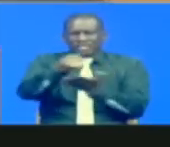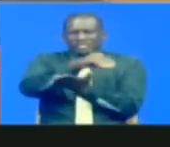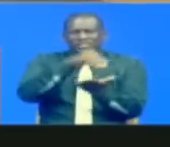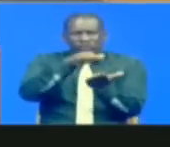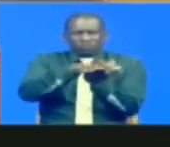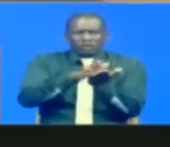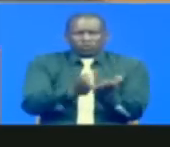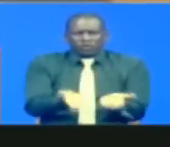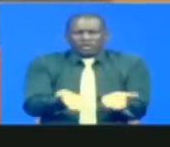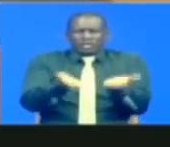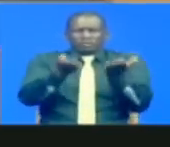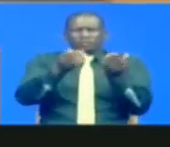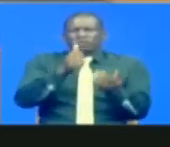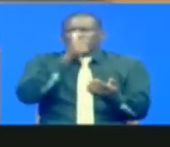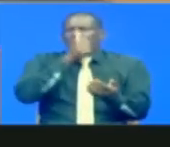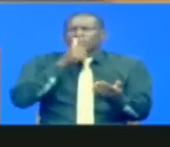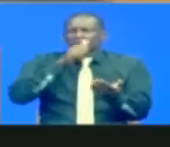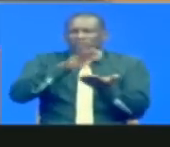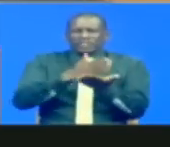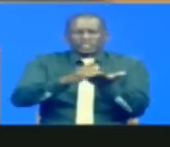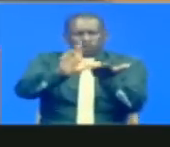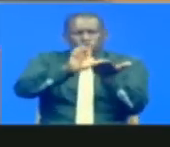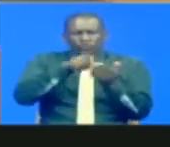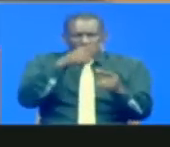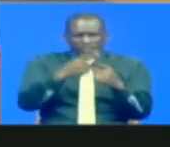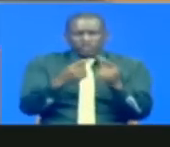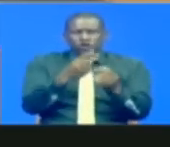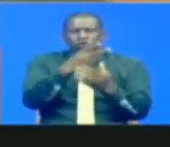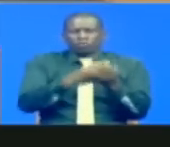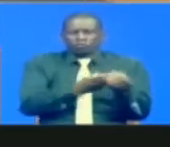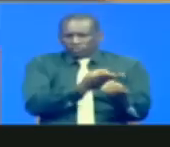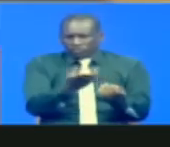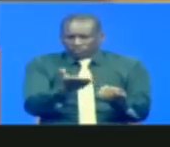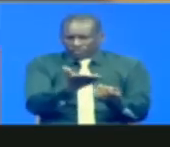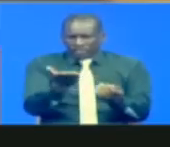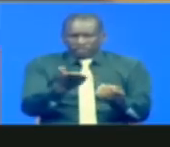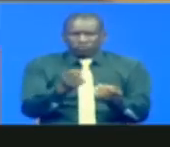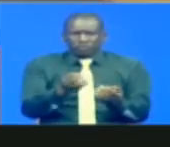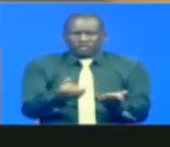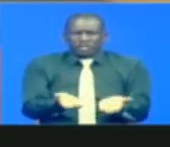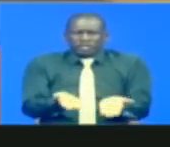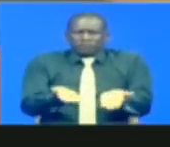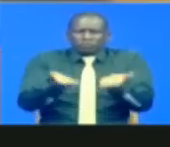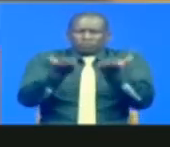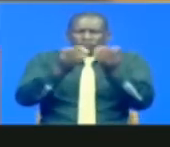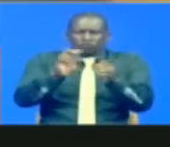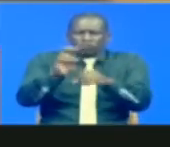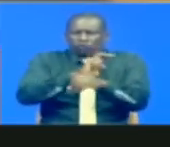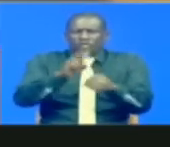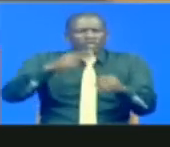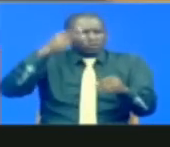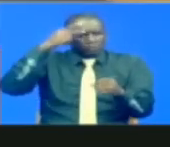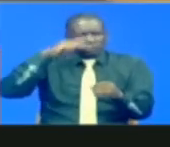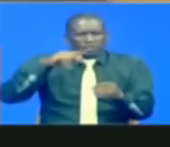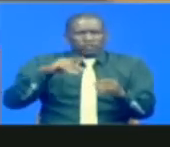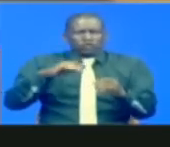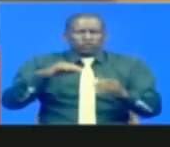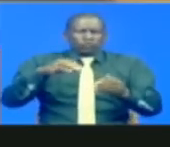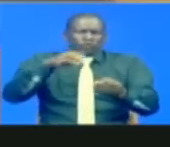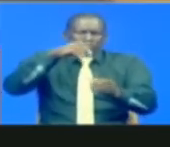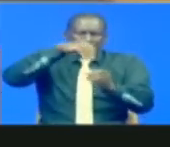private sector credit this year. So I think those two factors will increase the inclination of monetary policy to be accommodative this